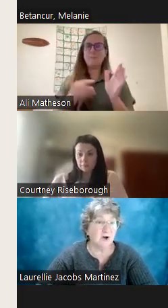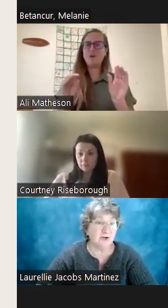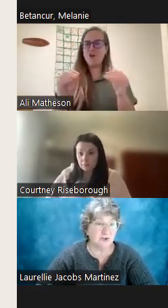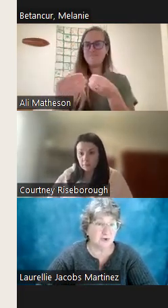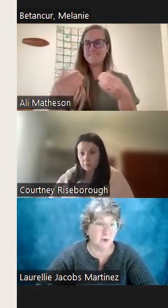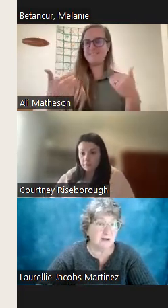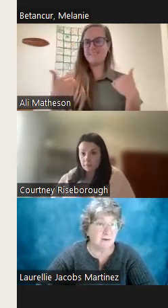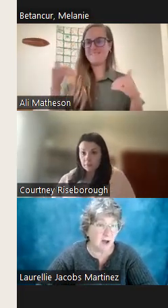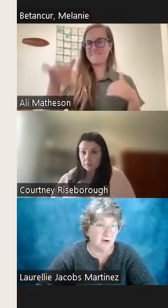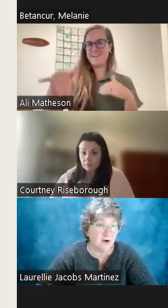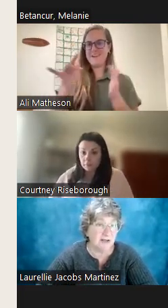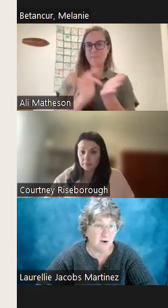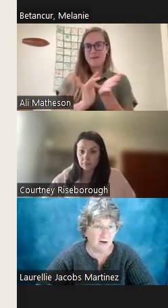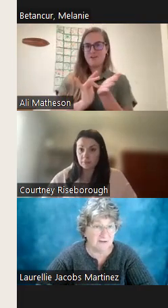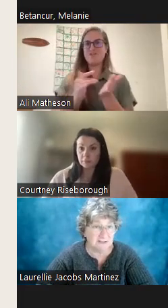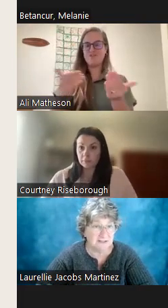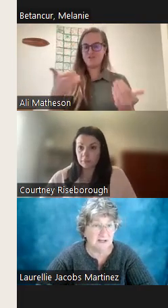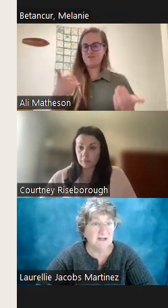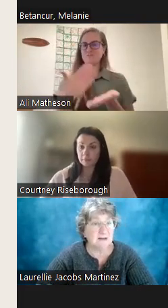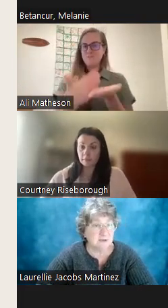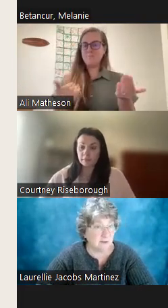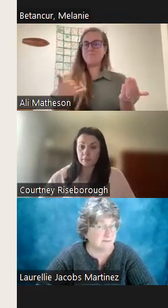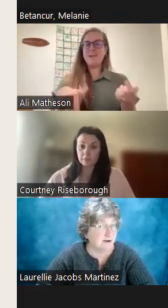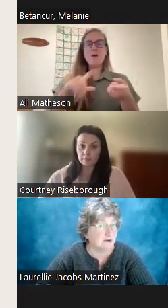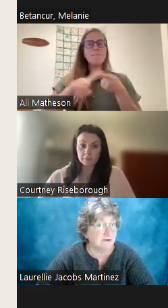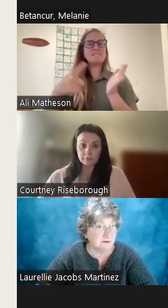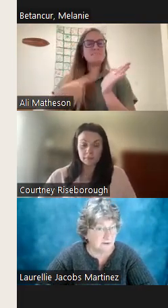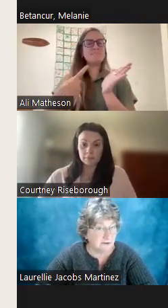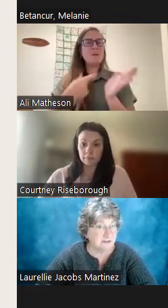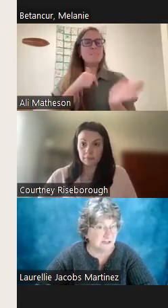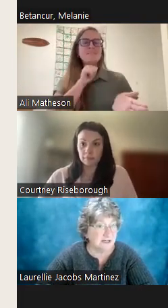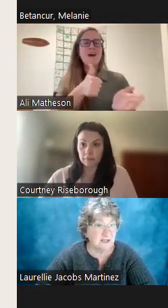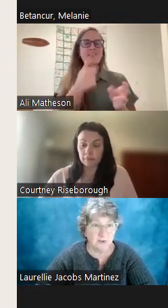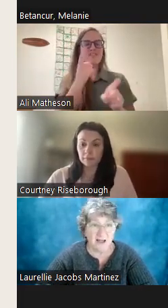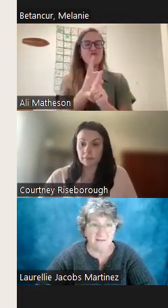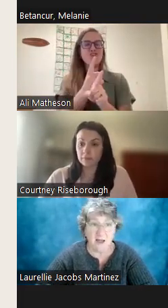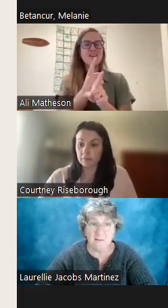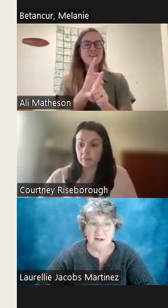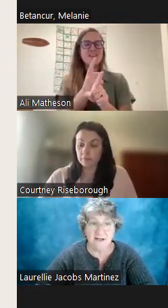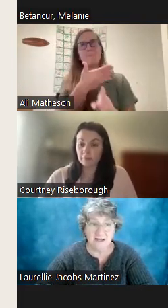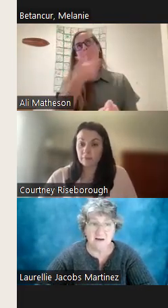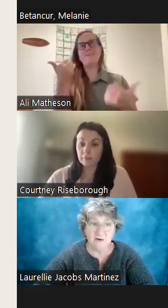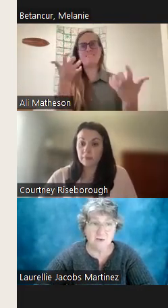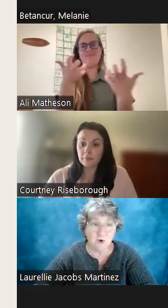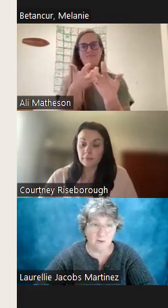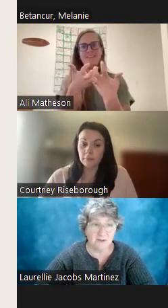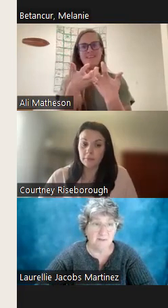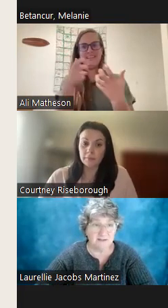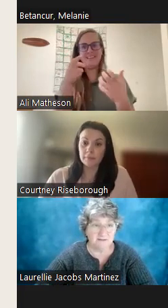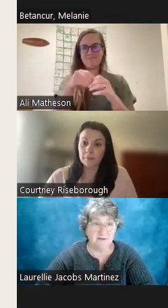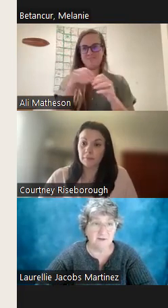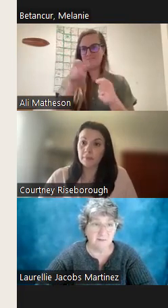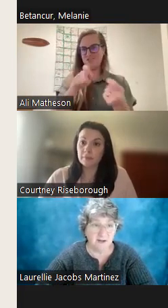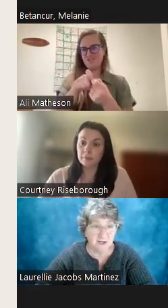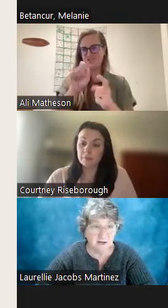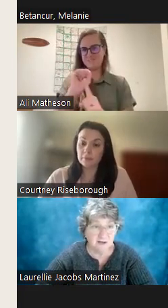via a large screen or monitor in the office. Sometimes medical facilities will have that, but it can also not be the best